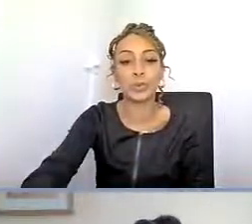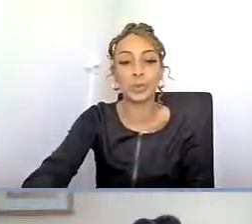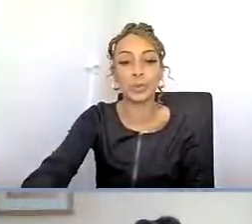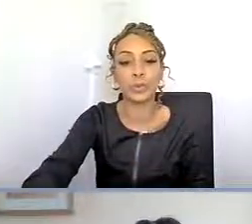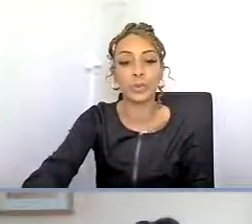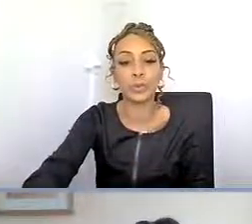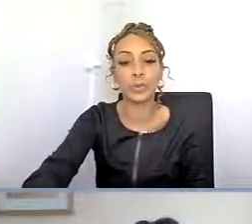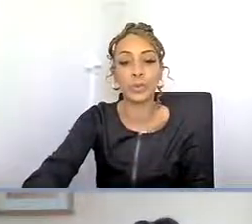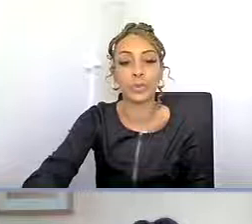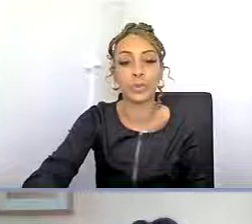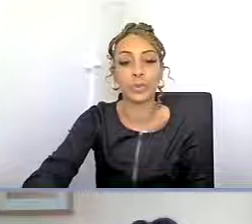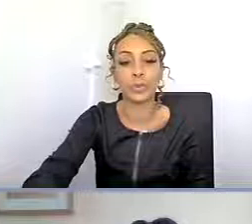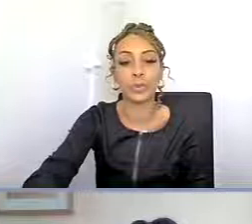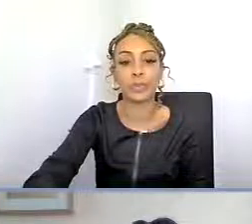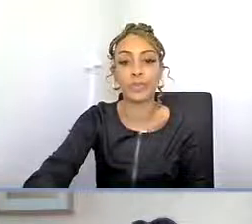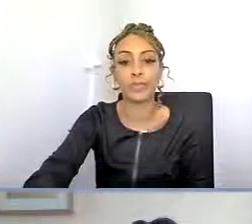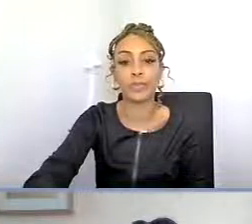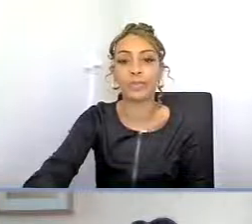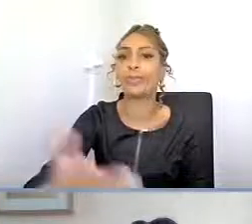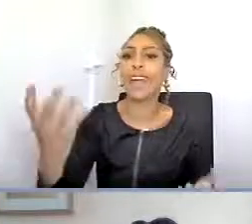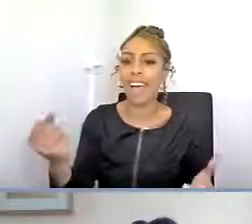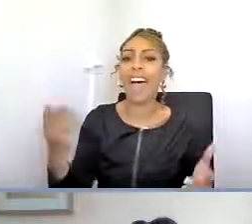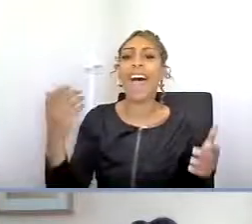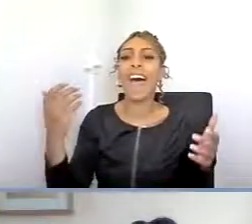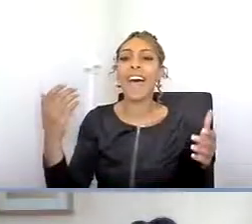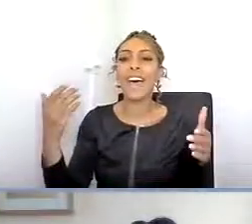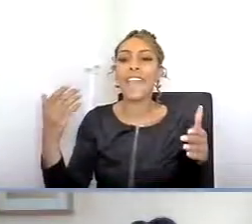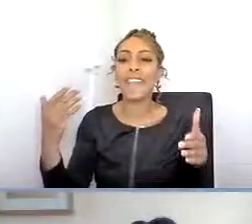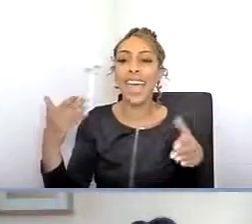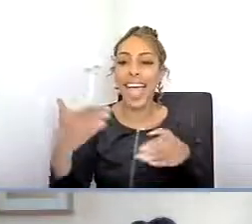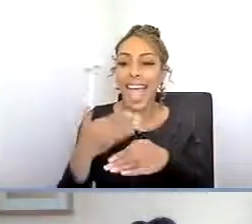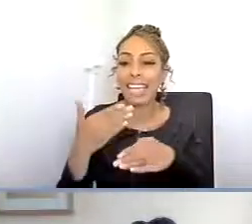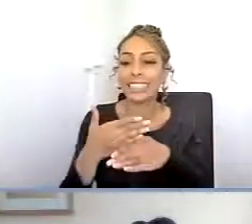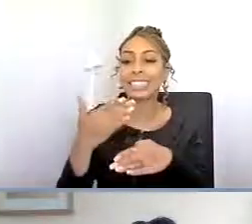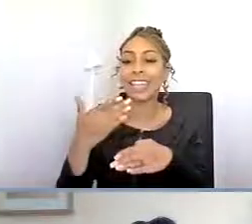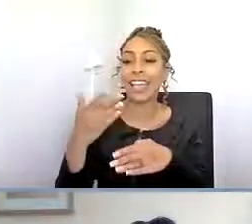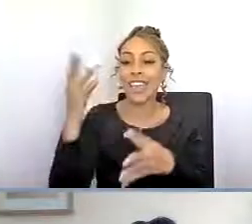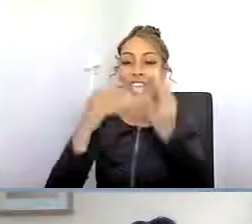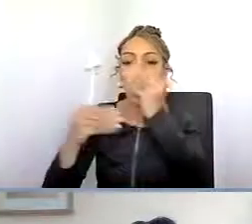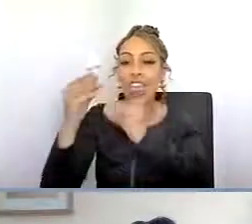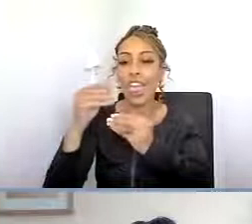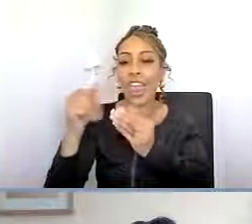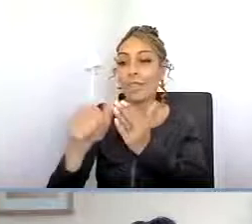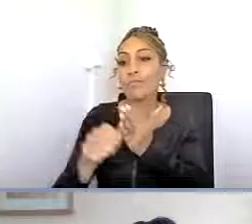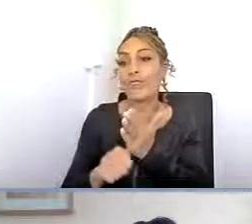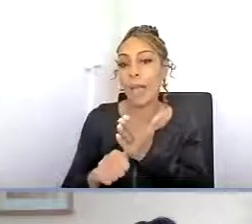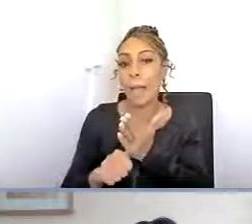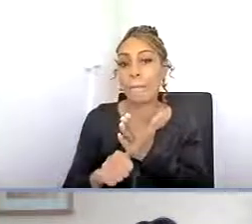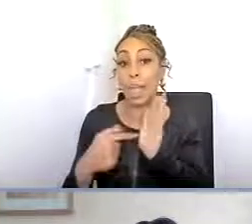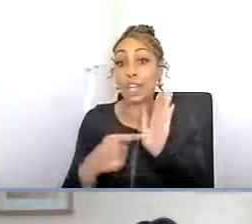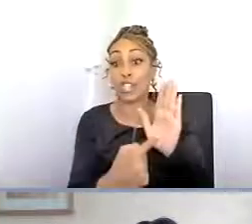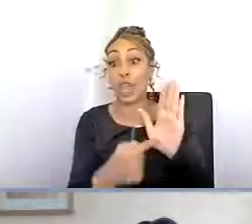exhibitions, we have a sort of active loaning programme, and I just wanted to sort of illustrate this with these two